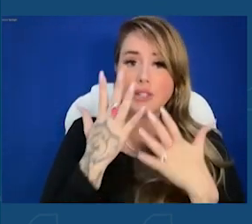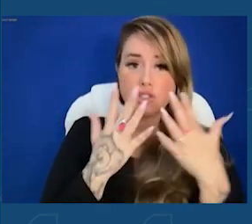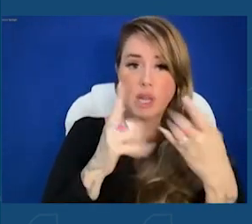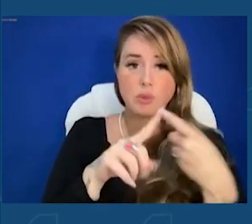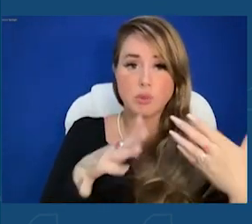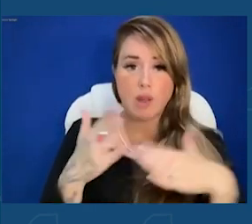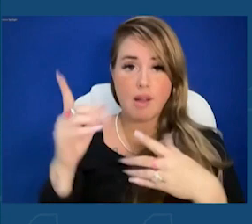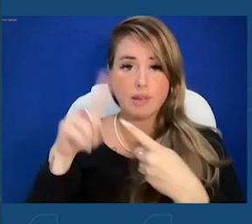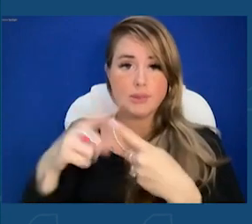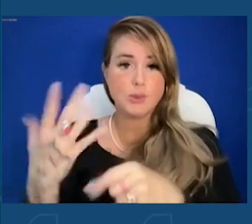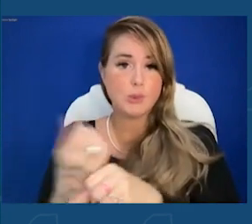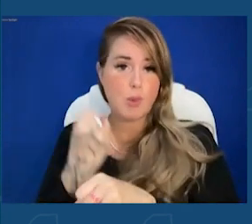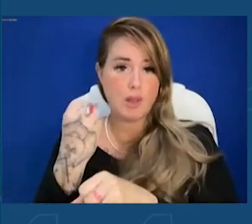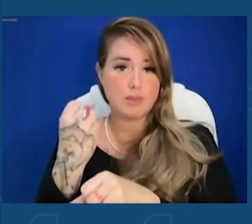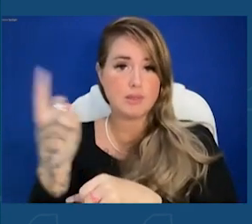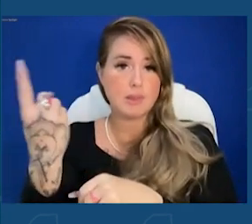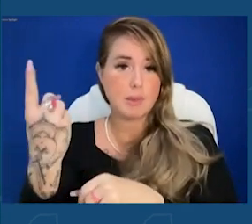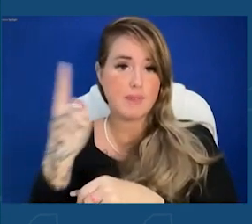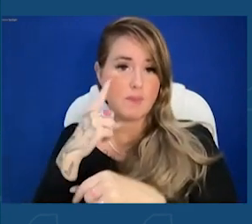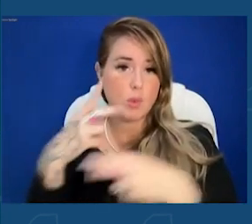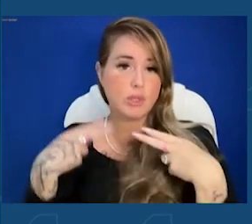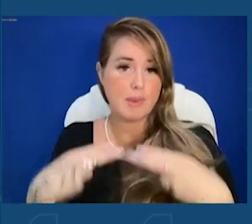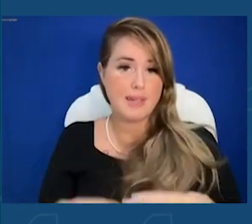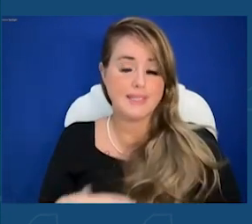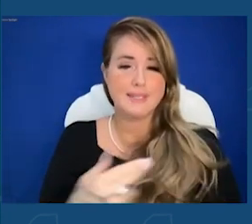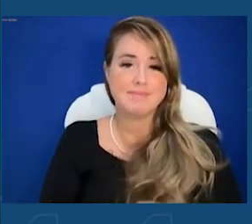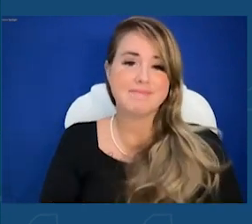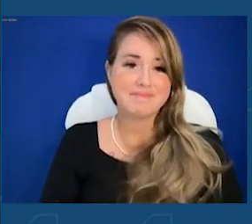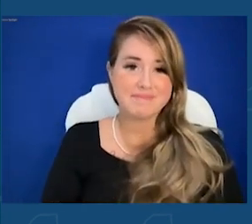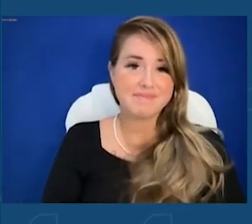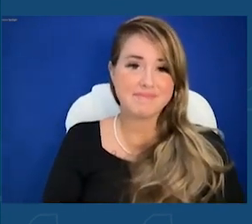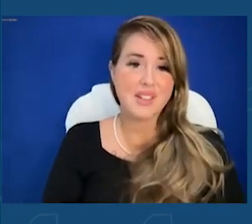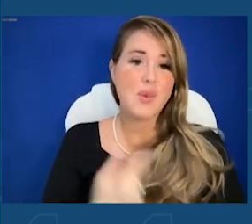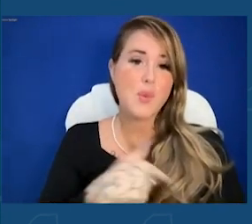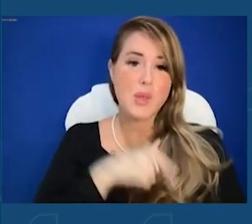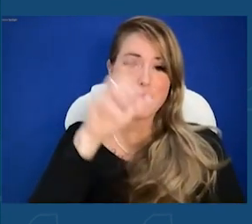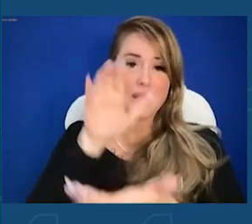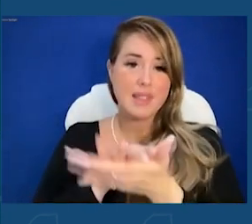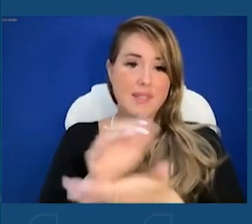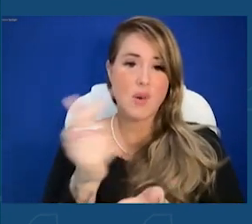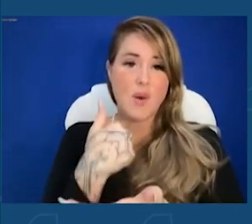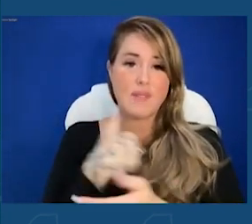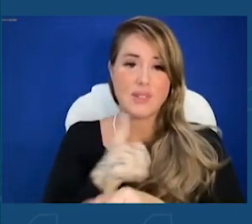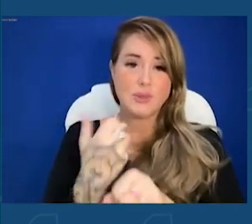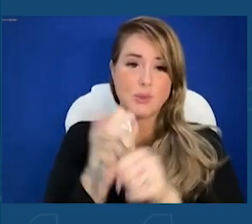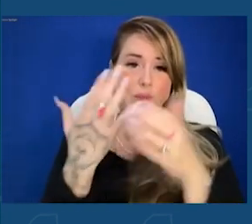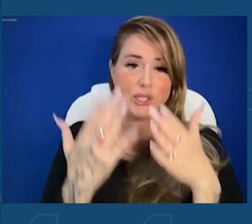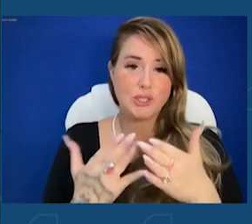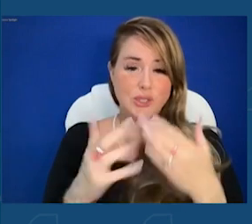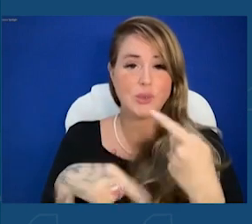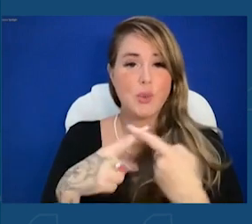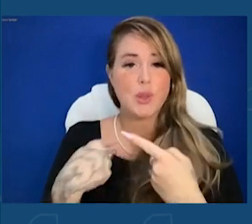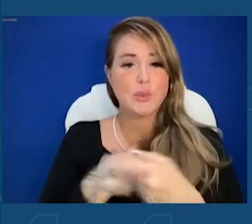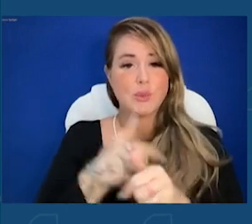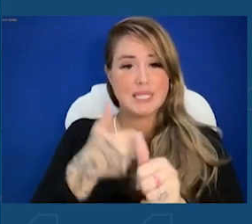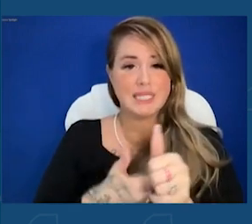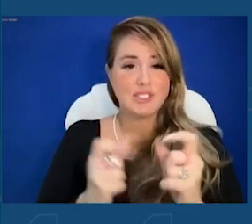some victory for humanity. We believe we are all winners when we each give